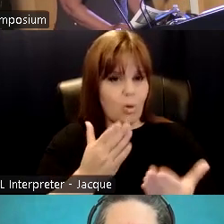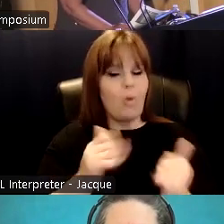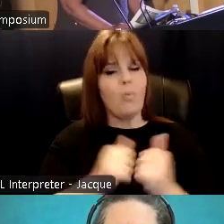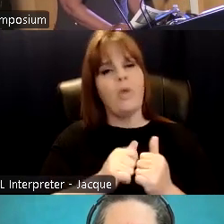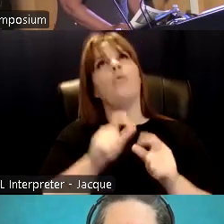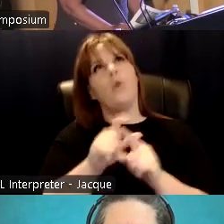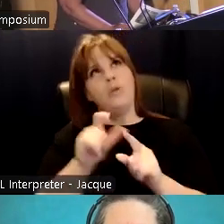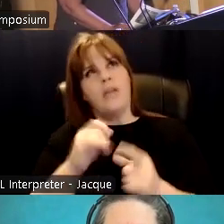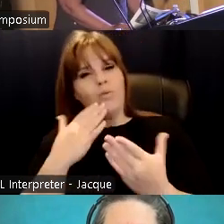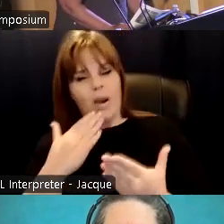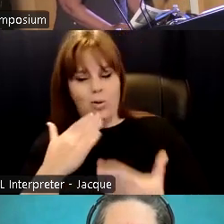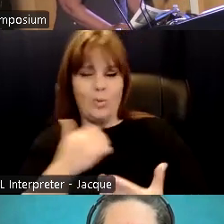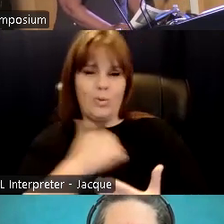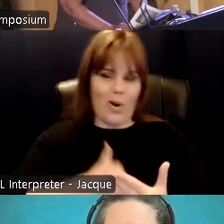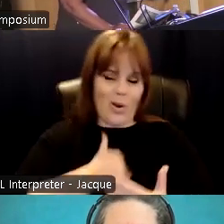I'm sorry.